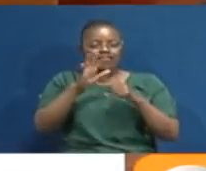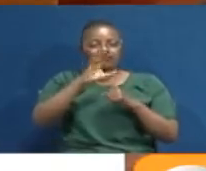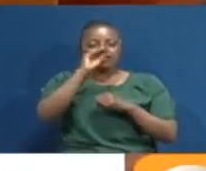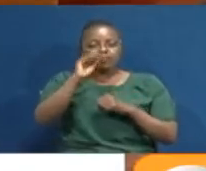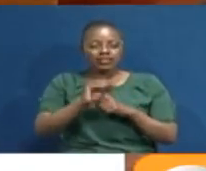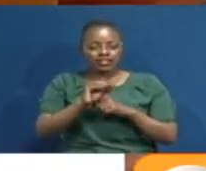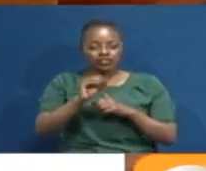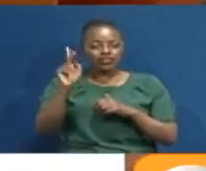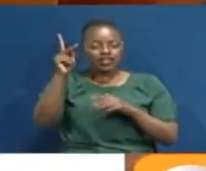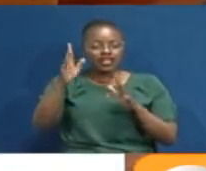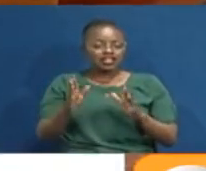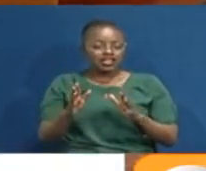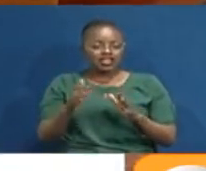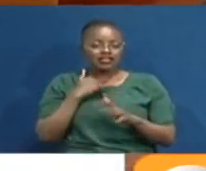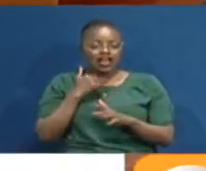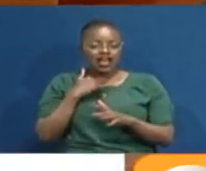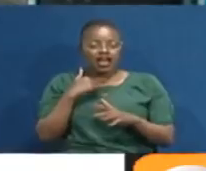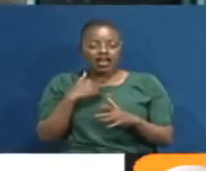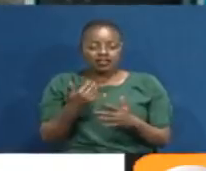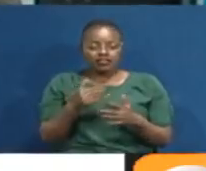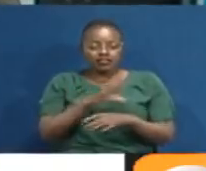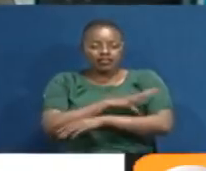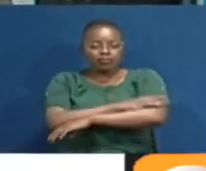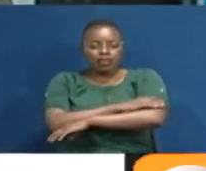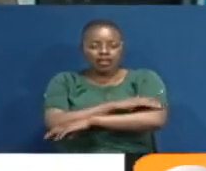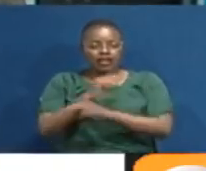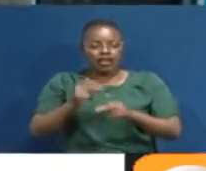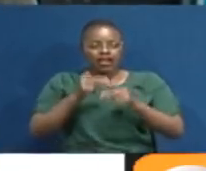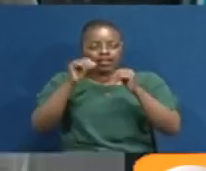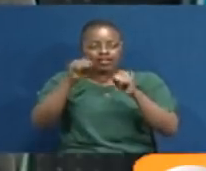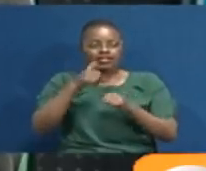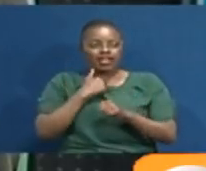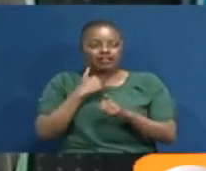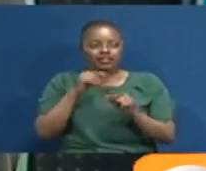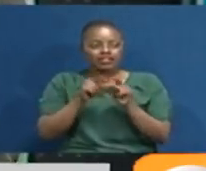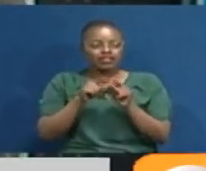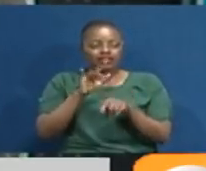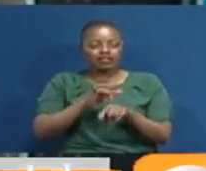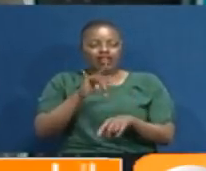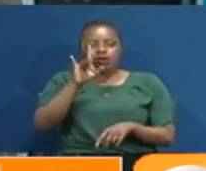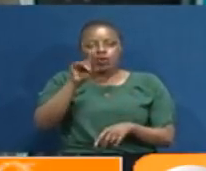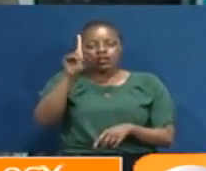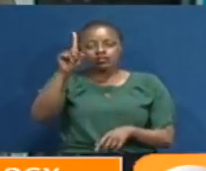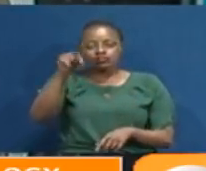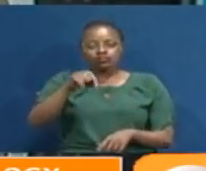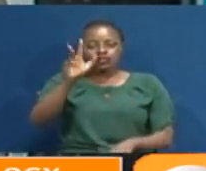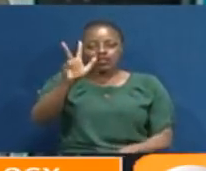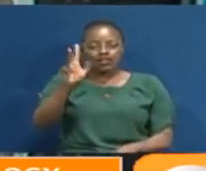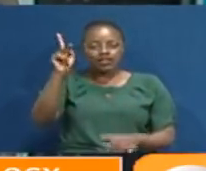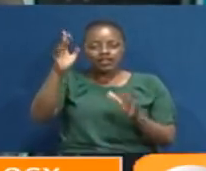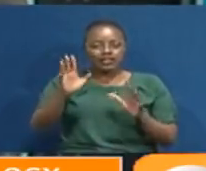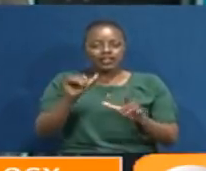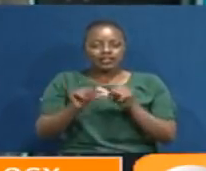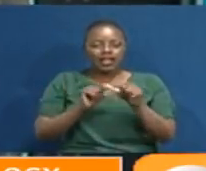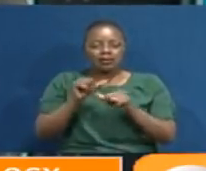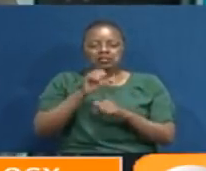85% of Kenyans aren't aware that they have high blood pressure when they do have it. It affects about one out of three Kenyans